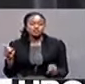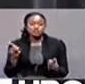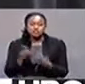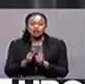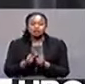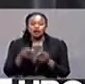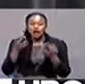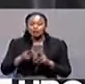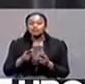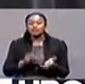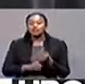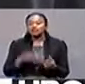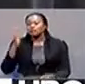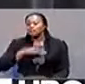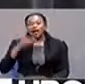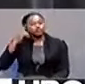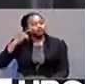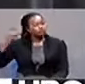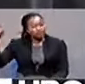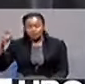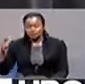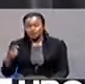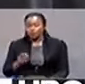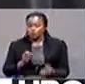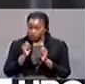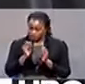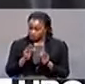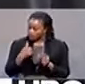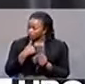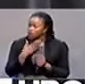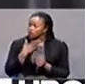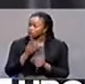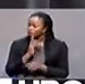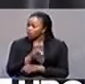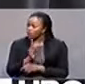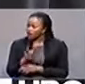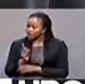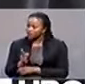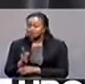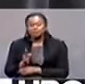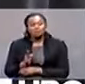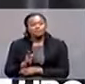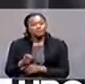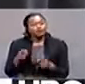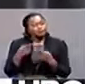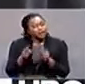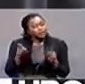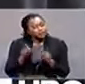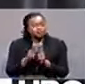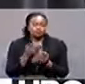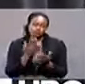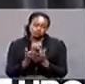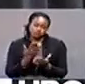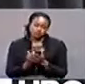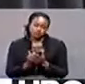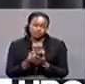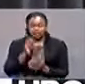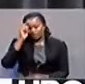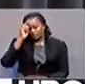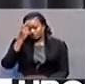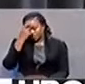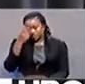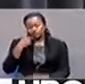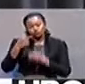So I am not only sounding a warning, but I am pleading with government